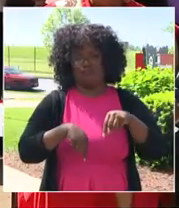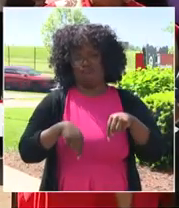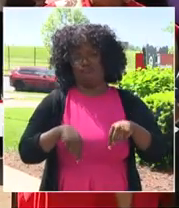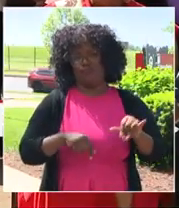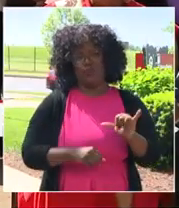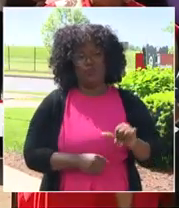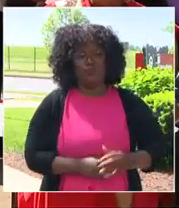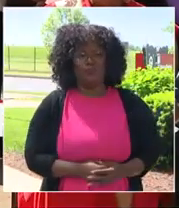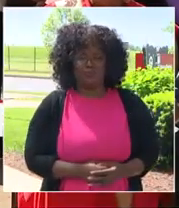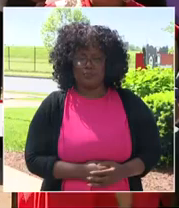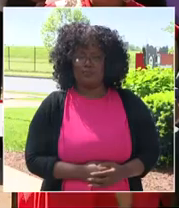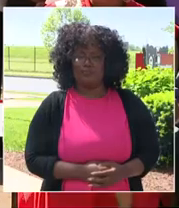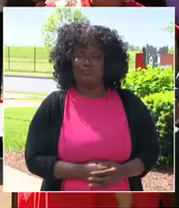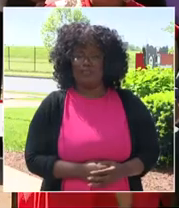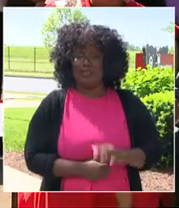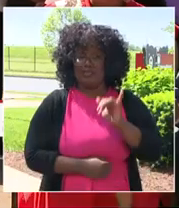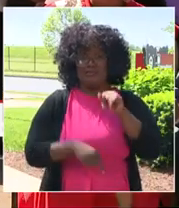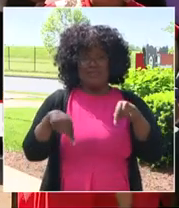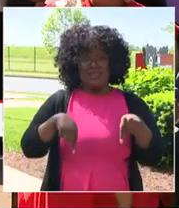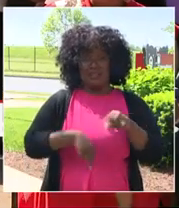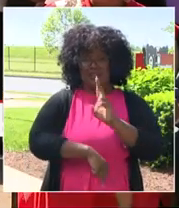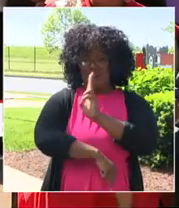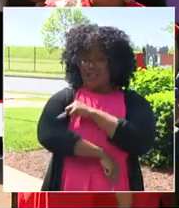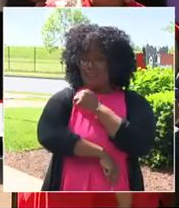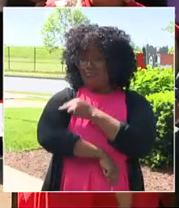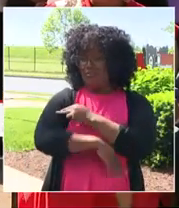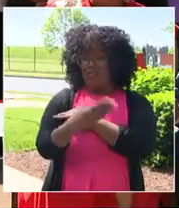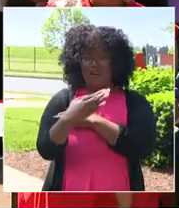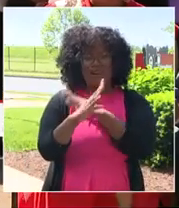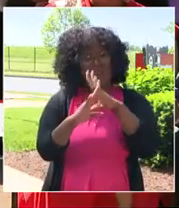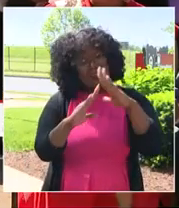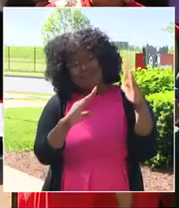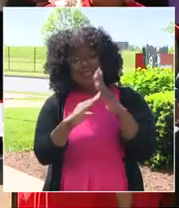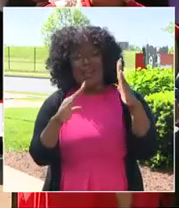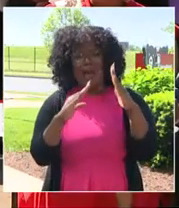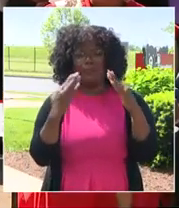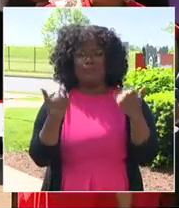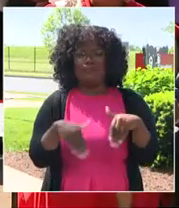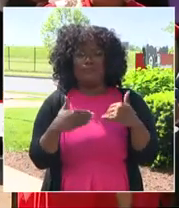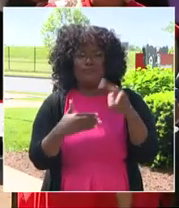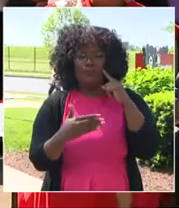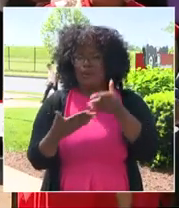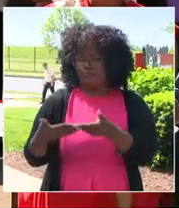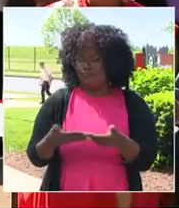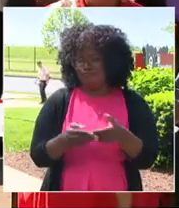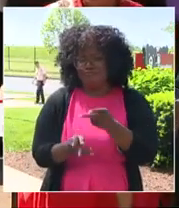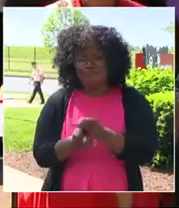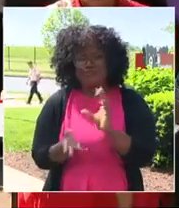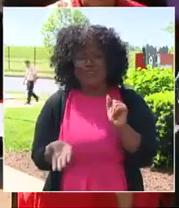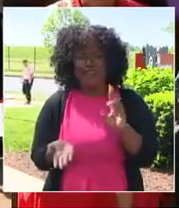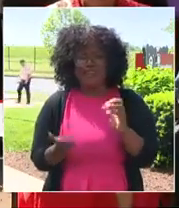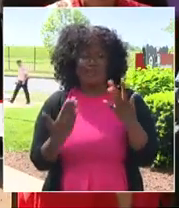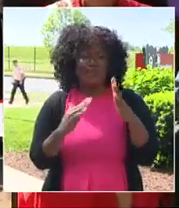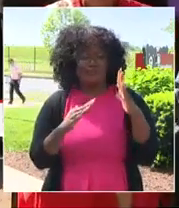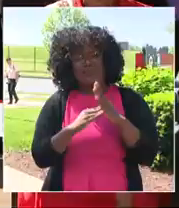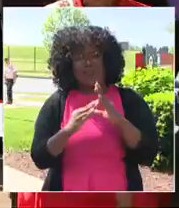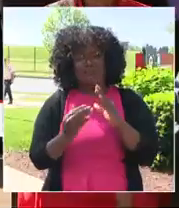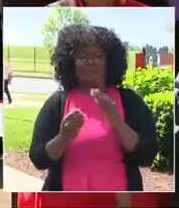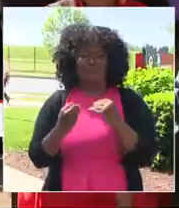is our shining example of pediatric excellence that is